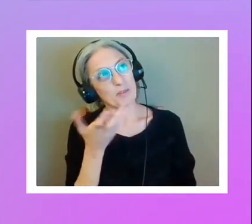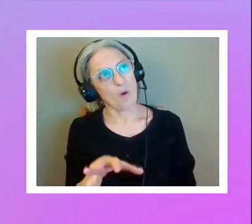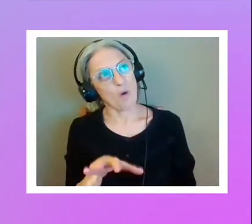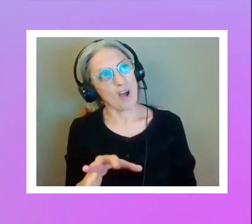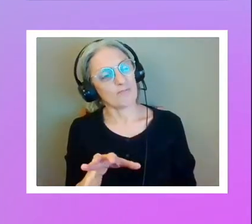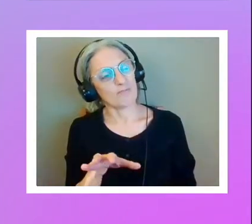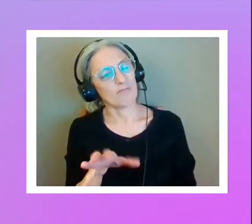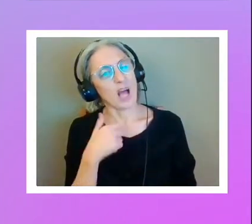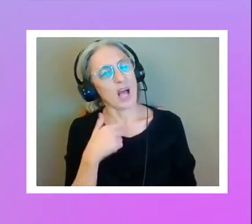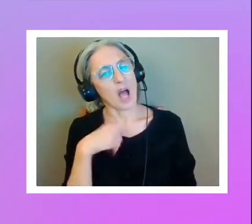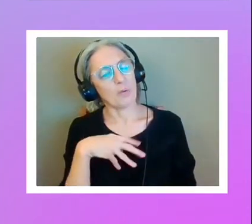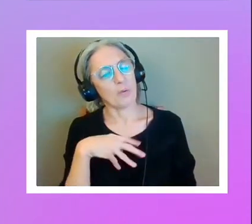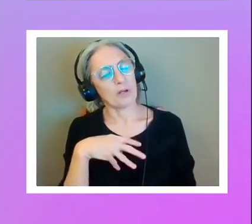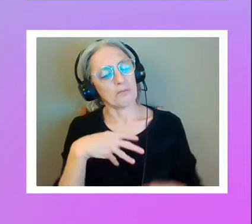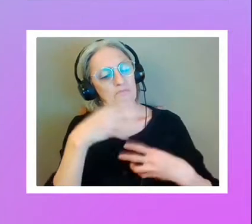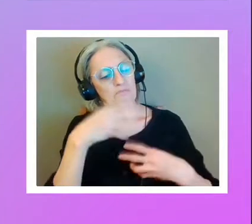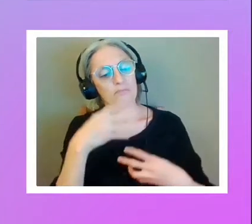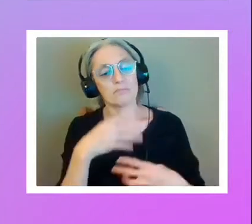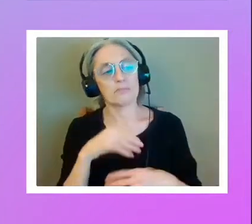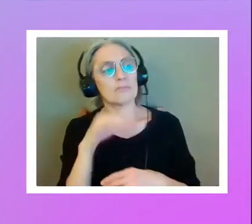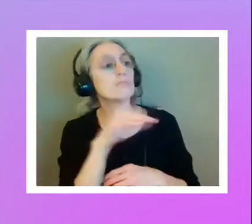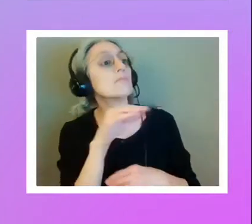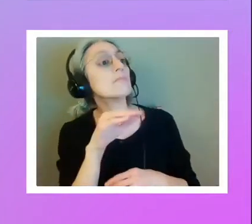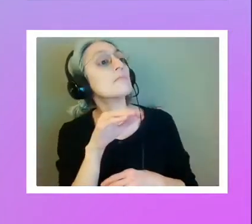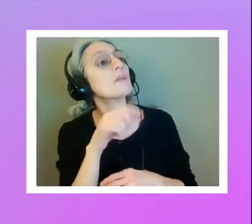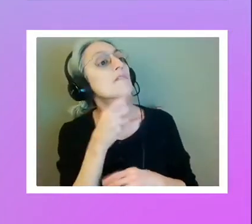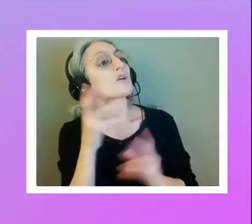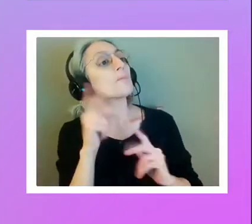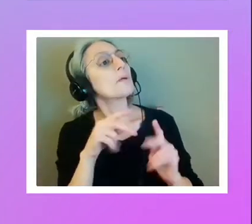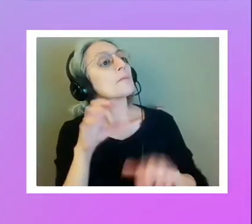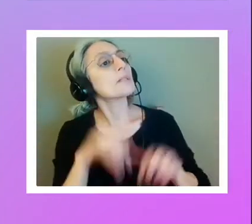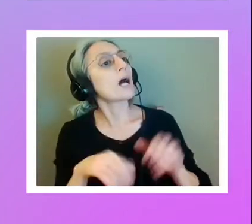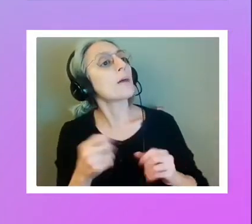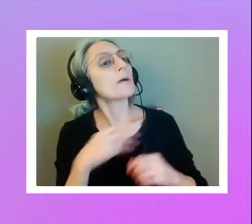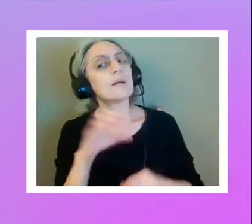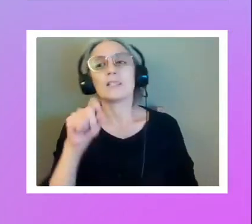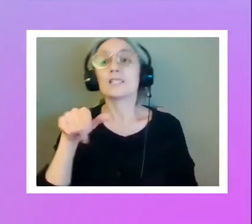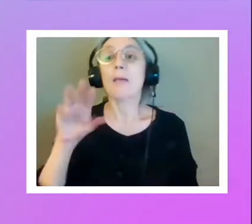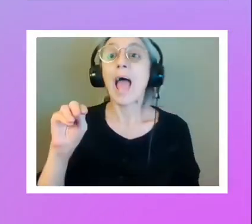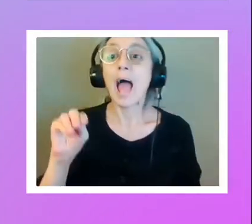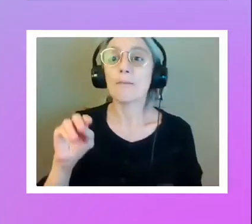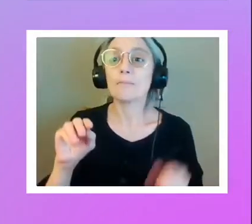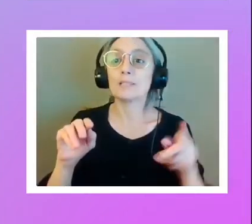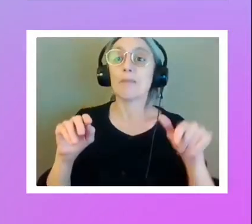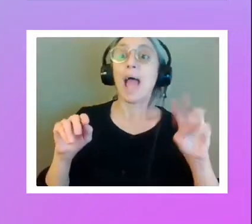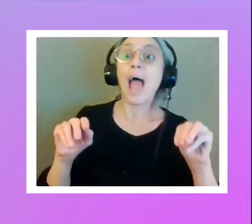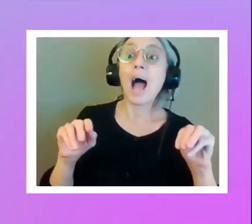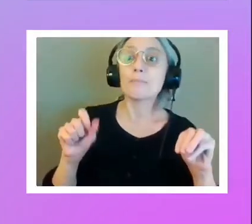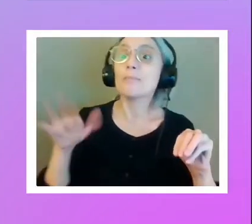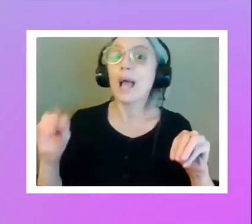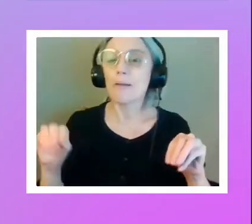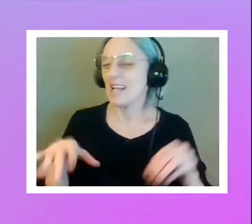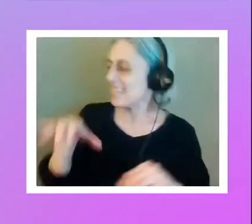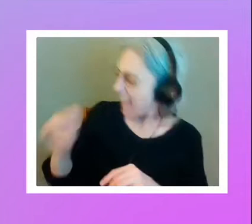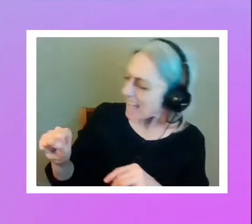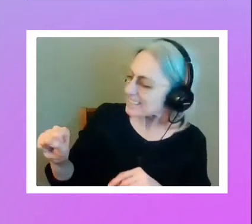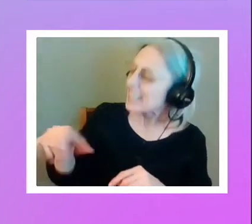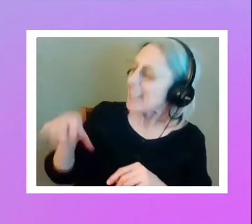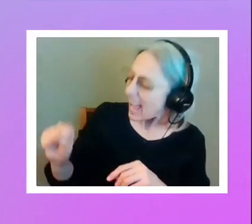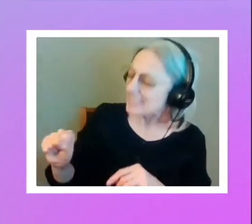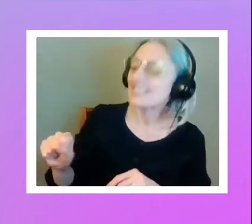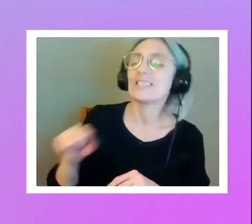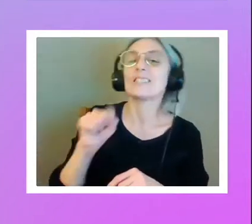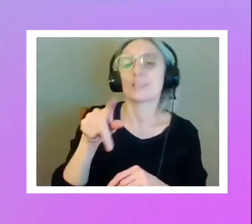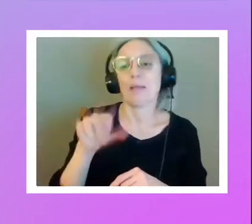scroll. We've got a few folks in the chat saying spam. That looks like spam. I love it.